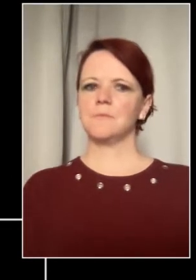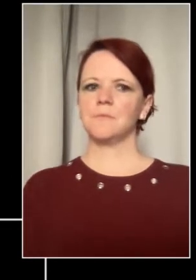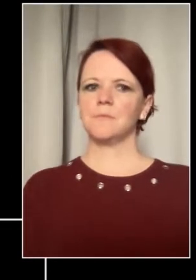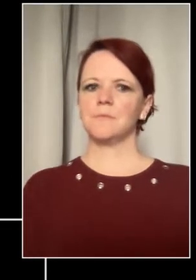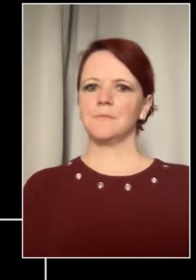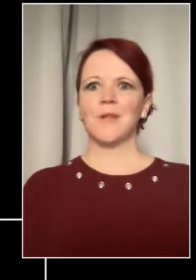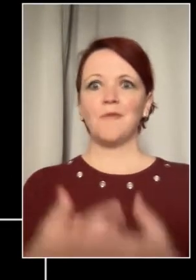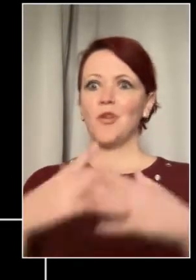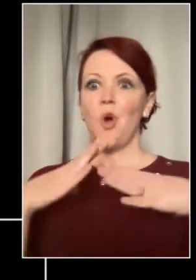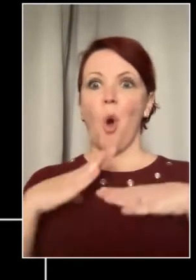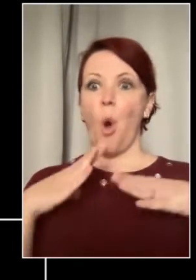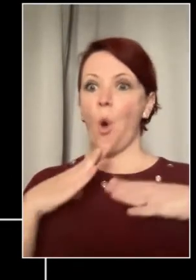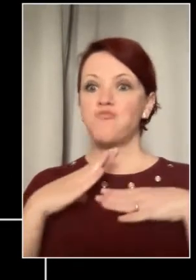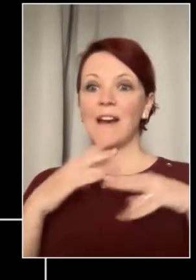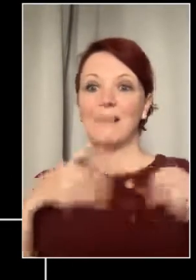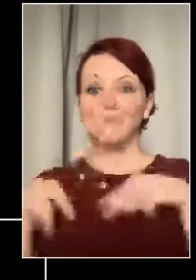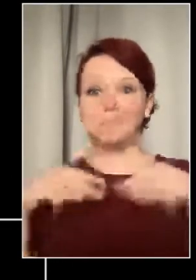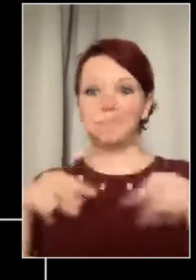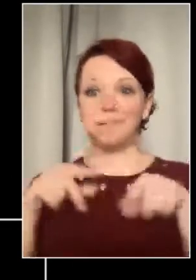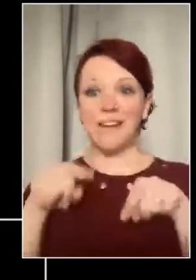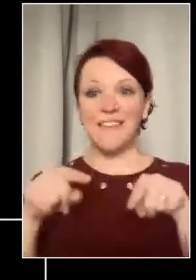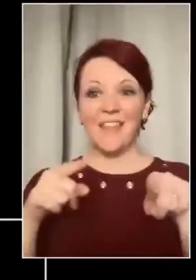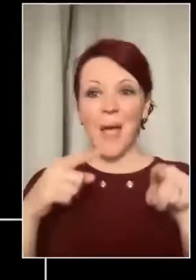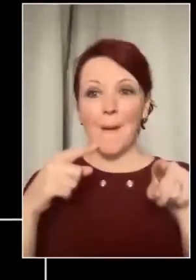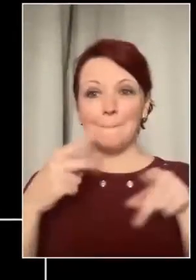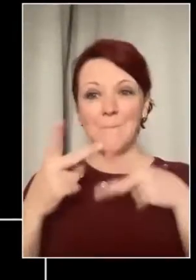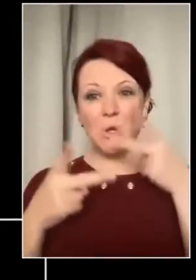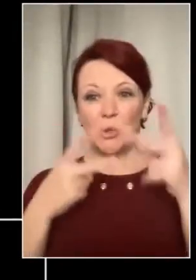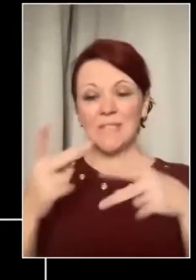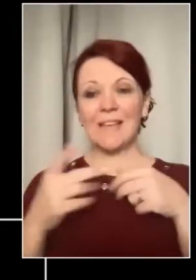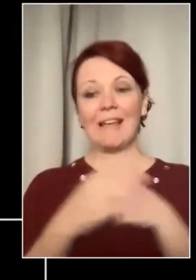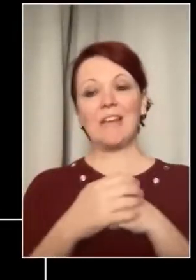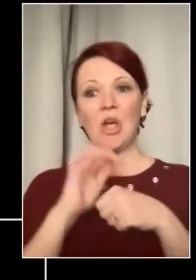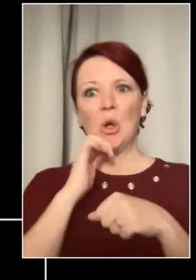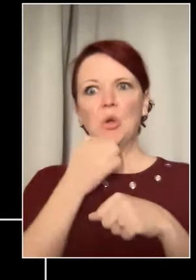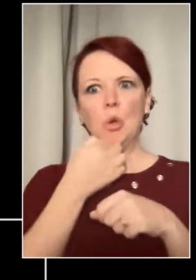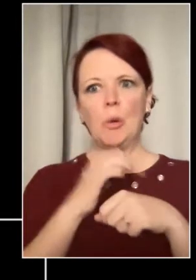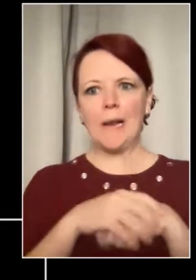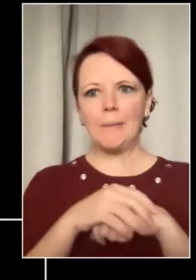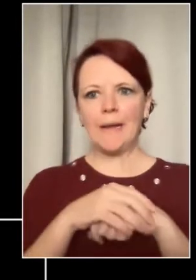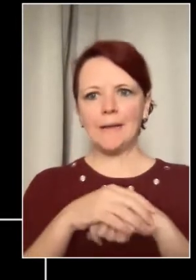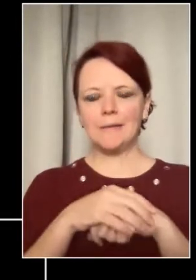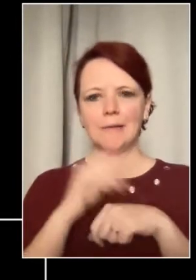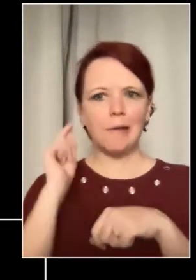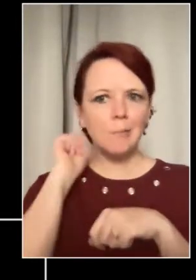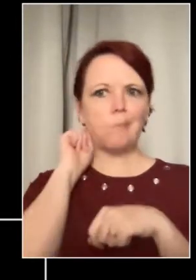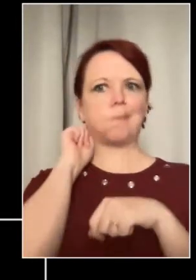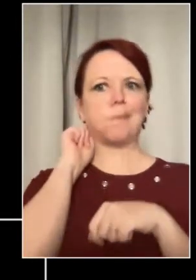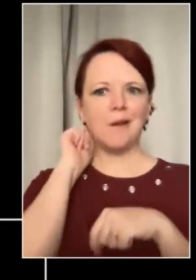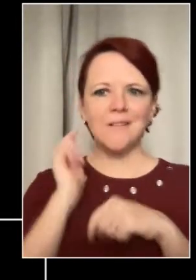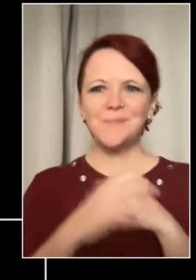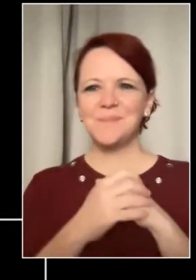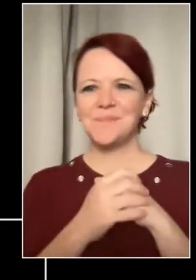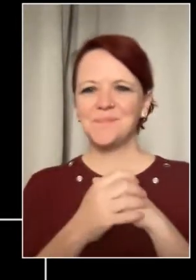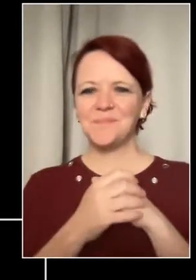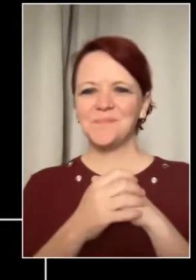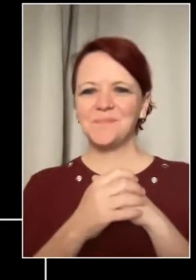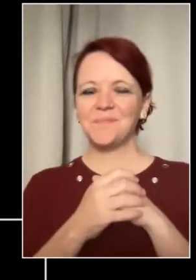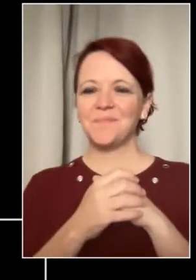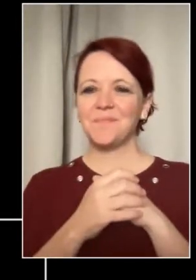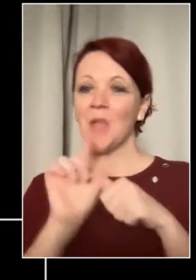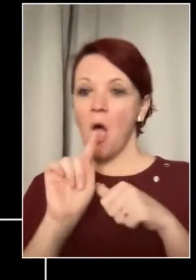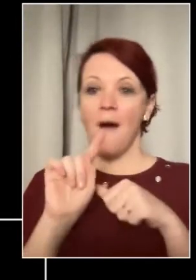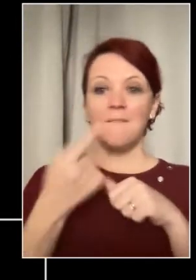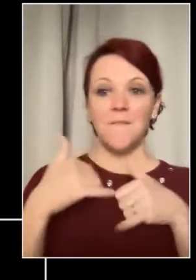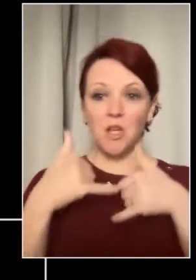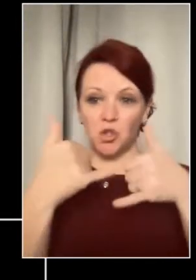Already dancing along to that music. I can guarantee by the end of these events you will be. Our first award is the BCS, the Chartered Institute for IT Award